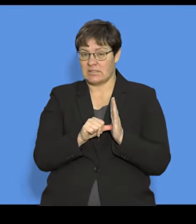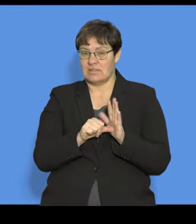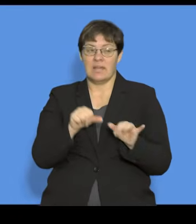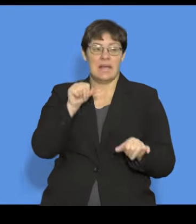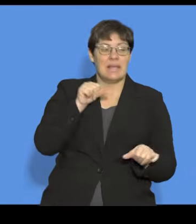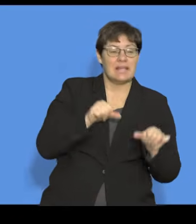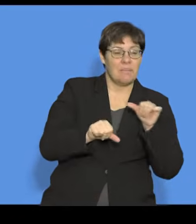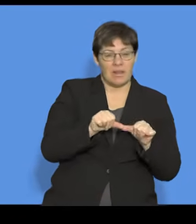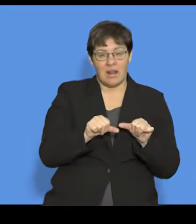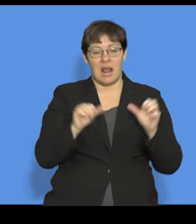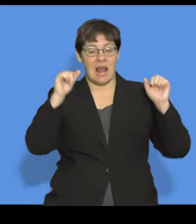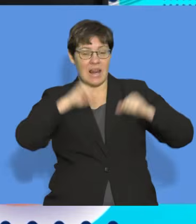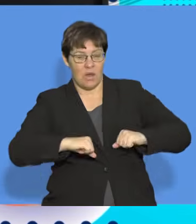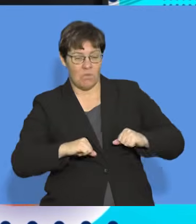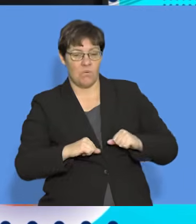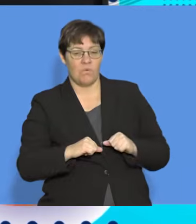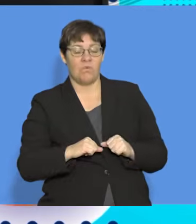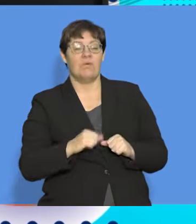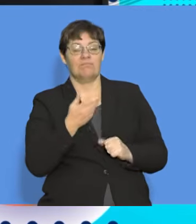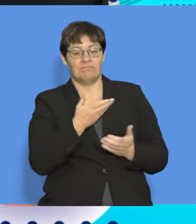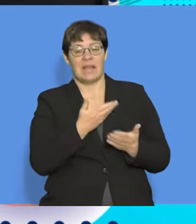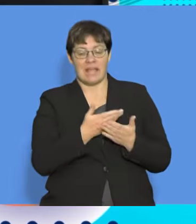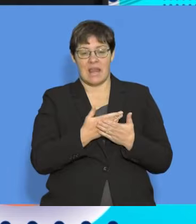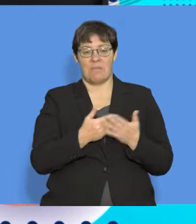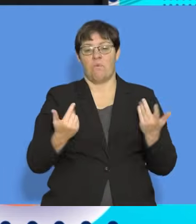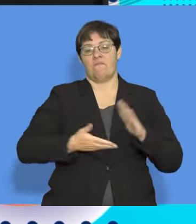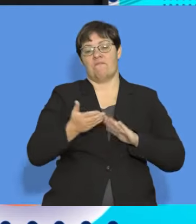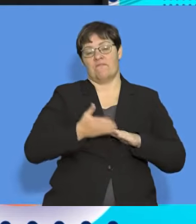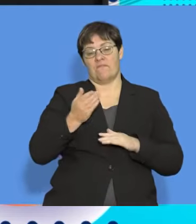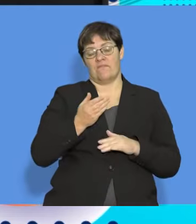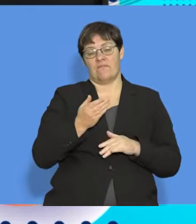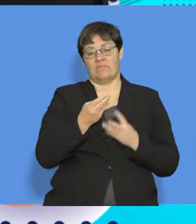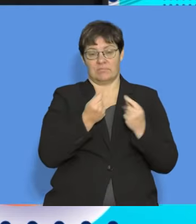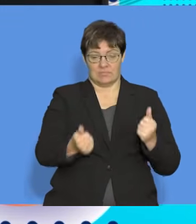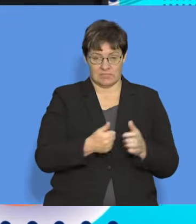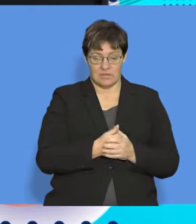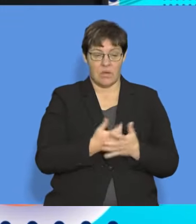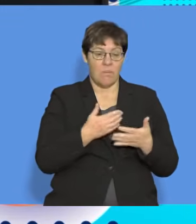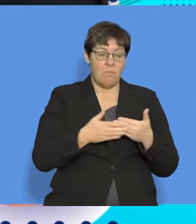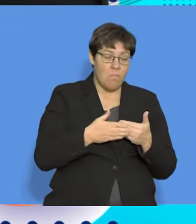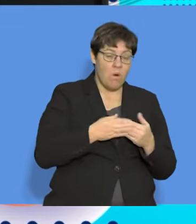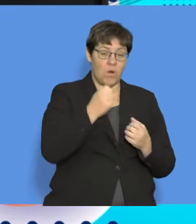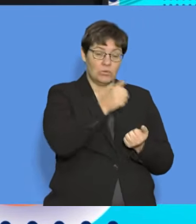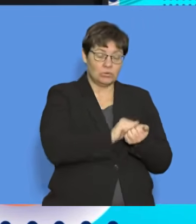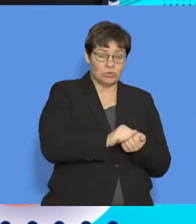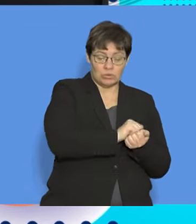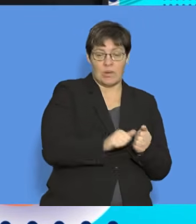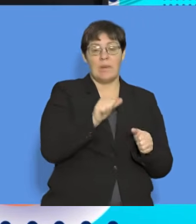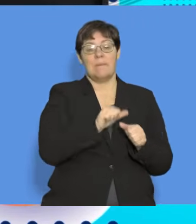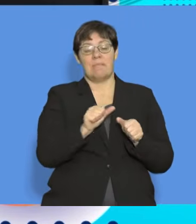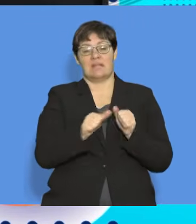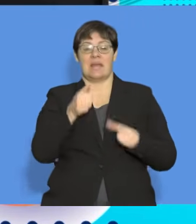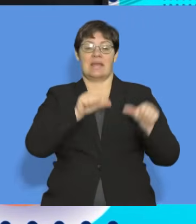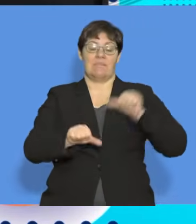in chemically allowing the food to be able to digest faster. So the more we chew our food, the better